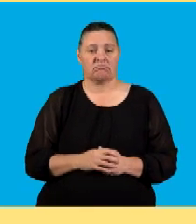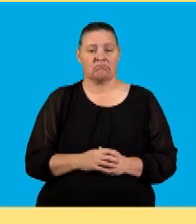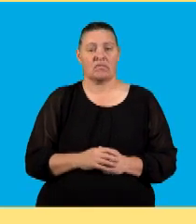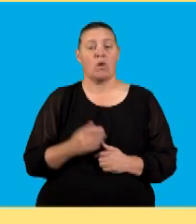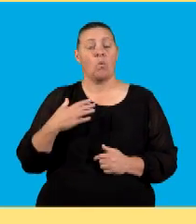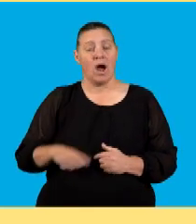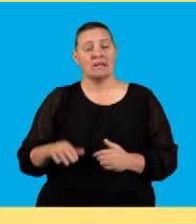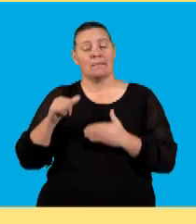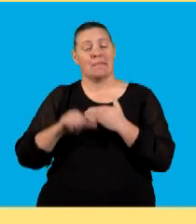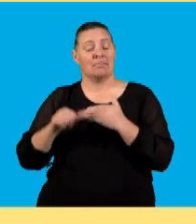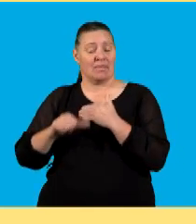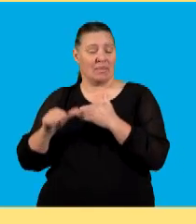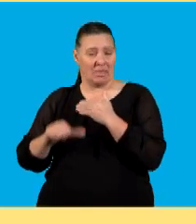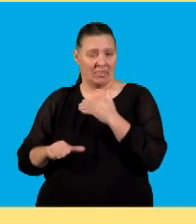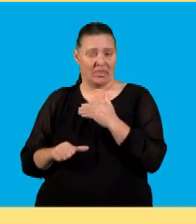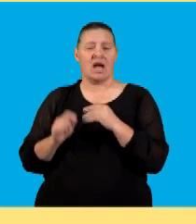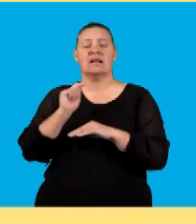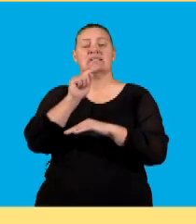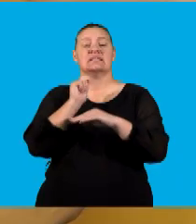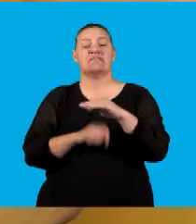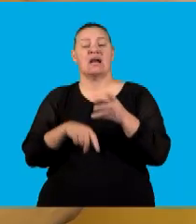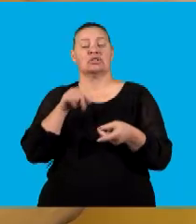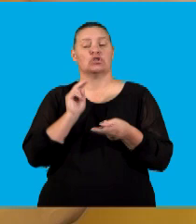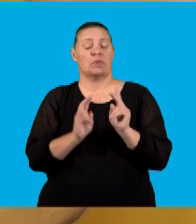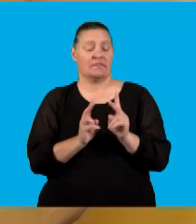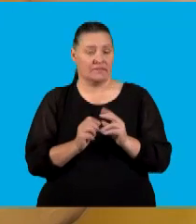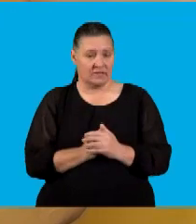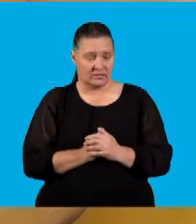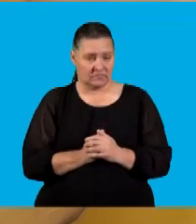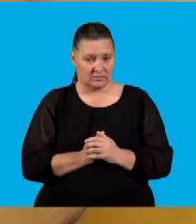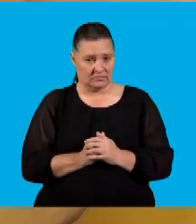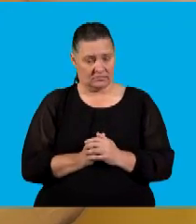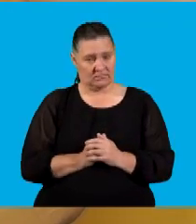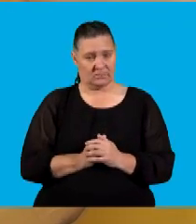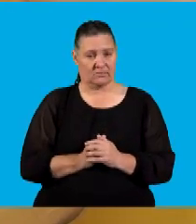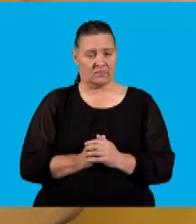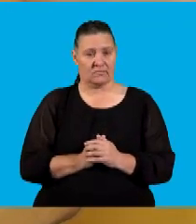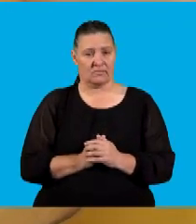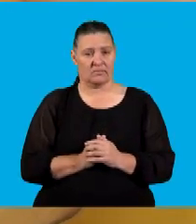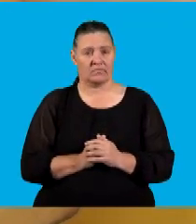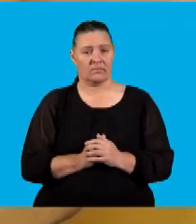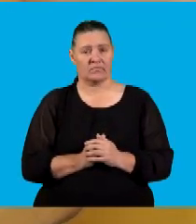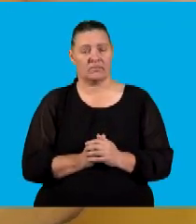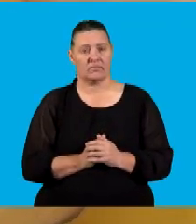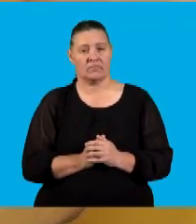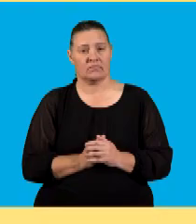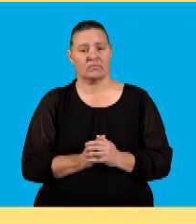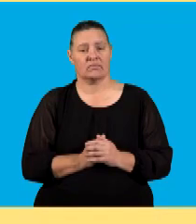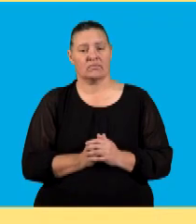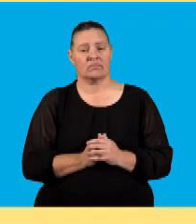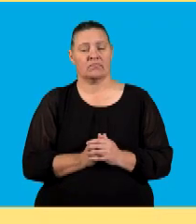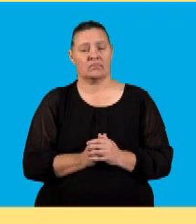172,500. I want you to grab your calculator. Help me to calculate how much is the monthly salary. How will she get that? She will